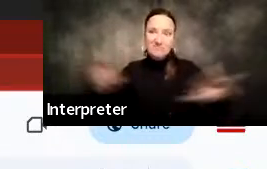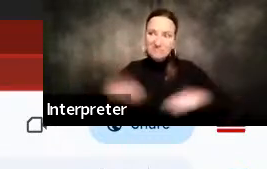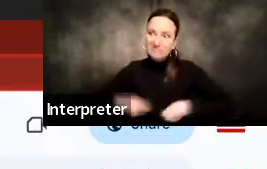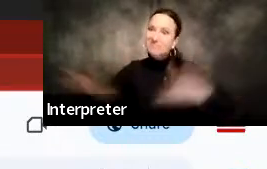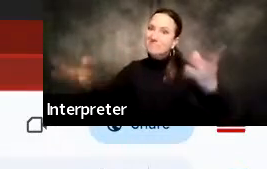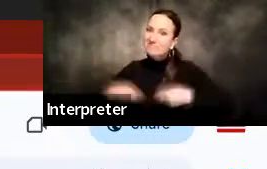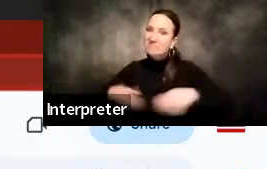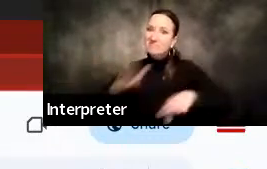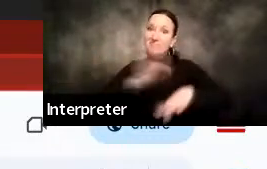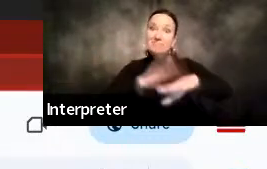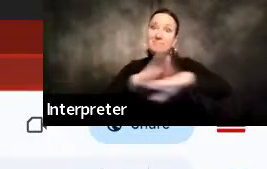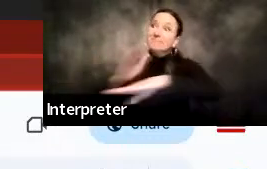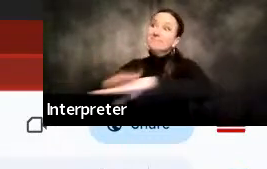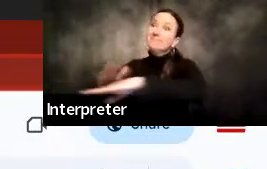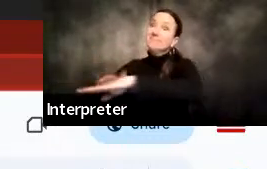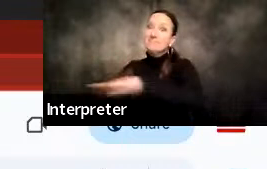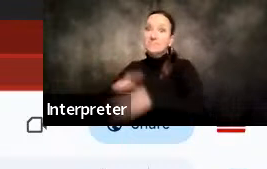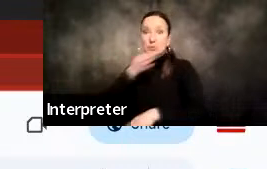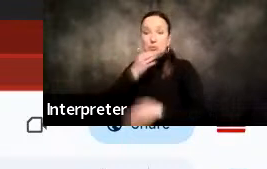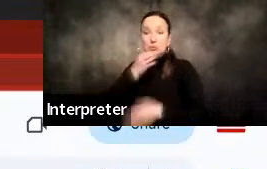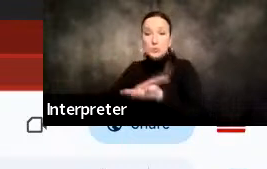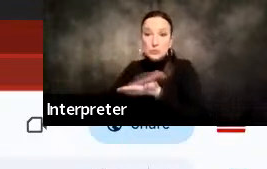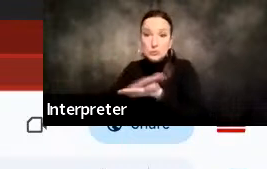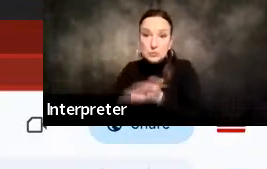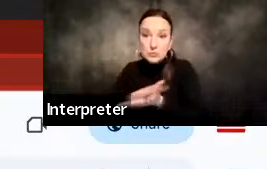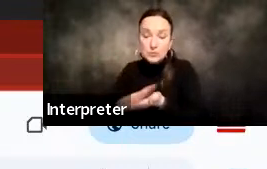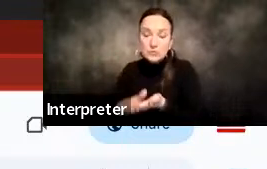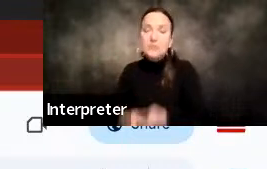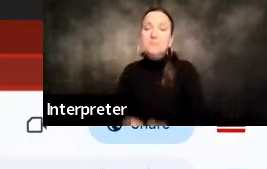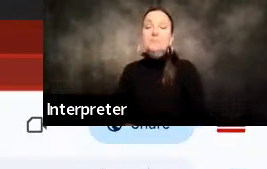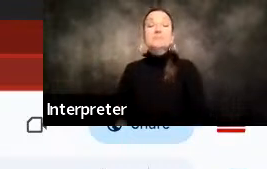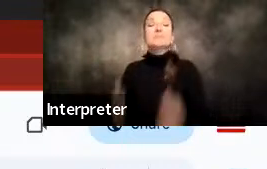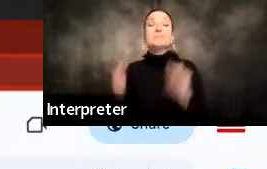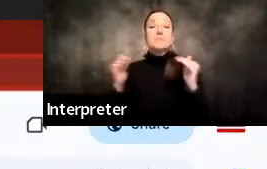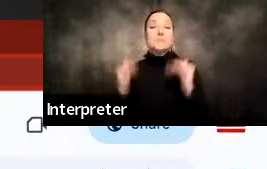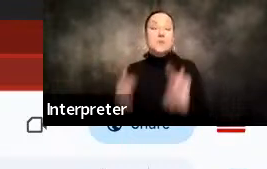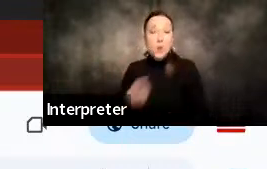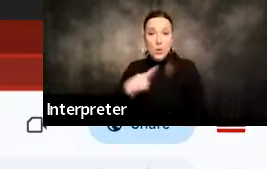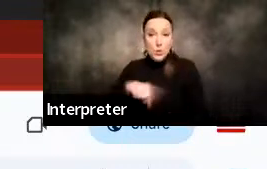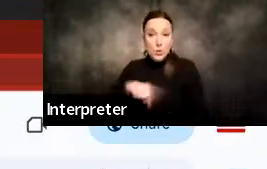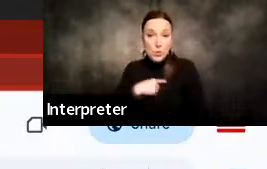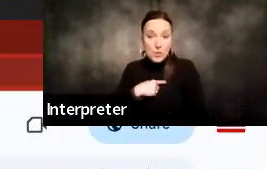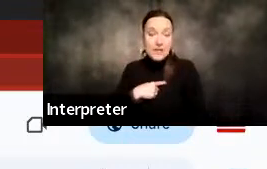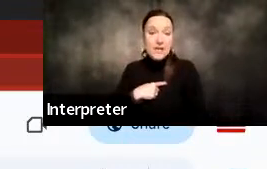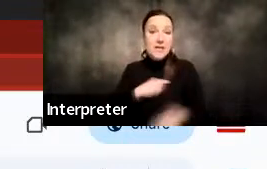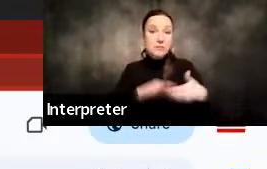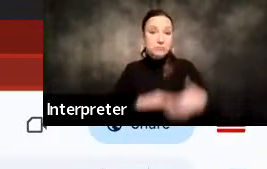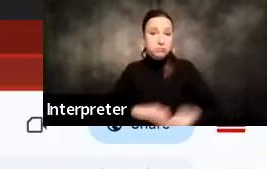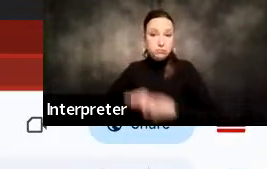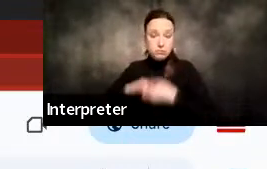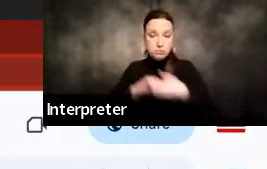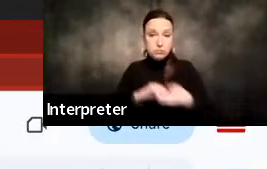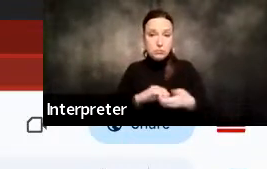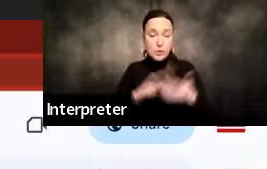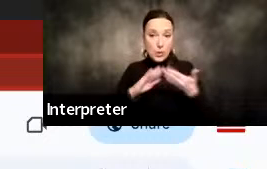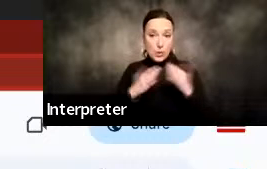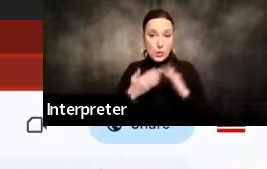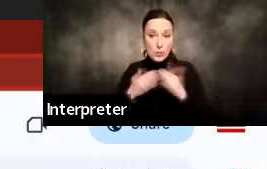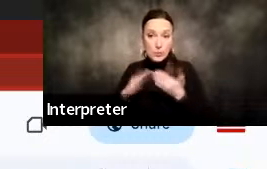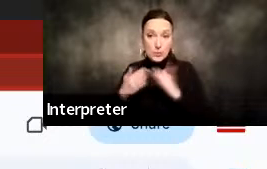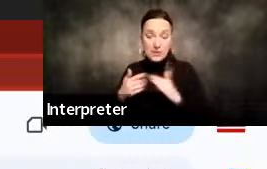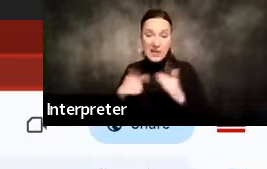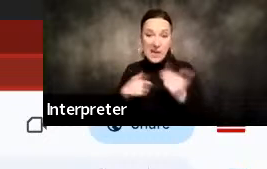sweeping. Also, as far as what we are doing in working within the community right now, what I'm assisting